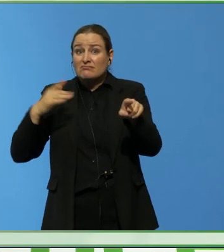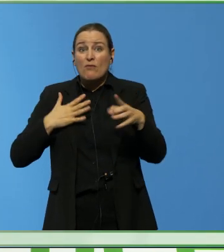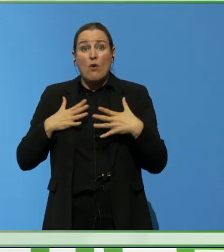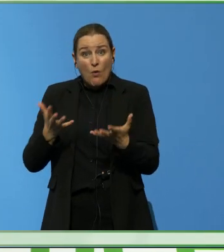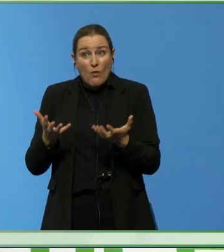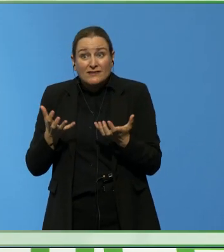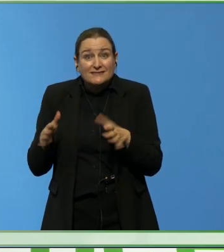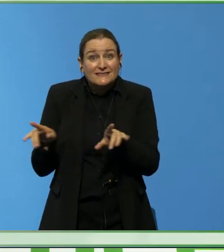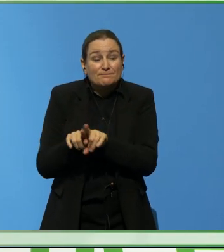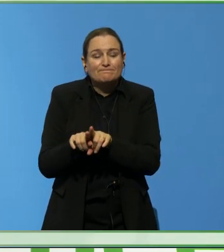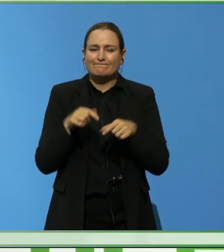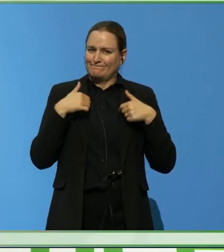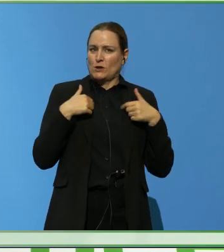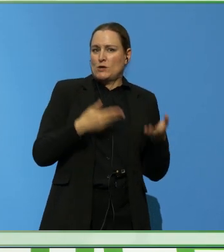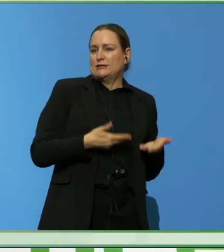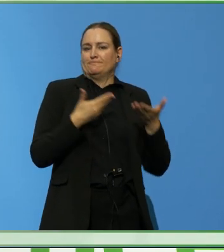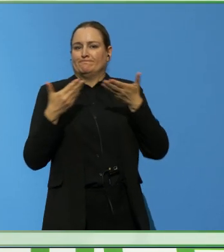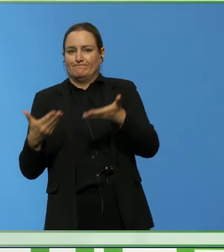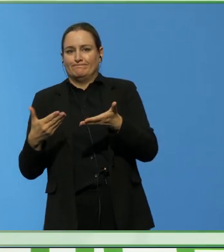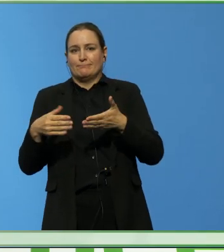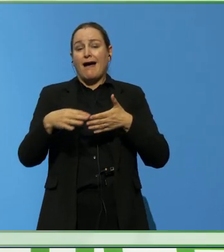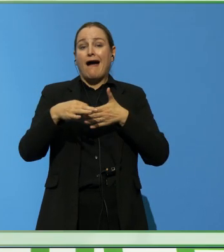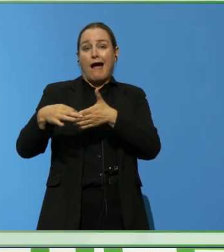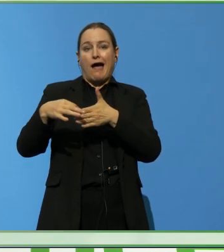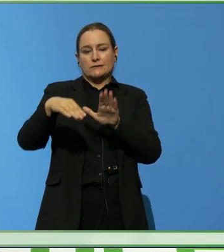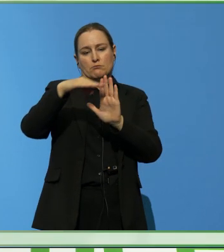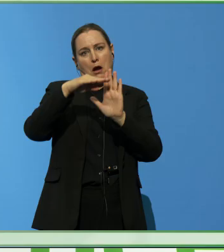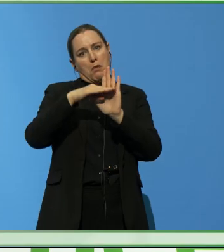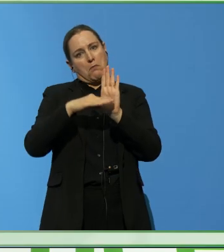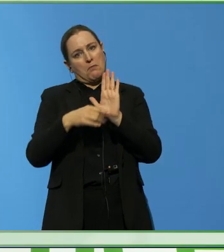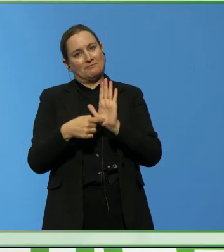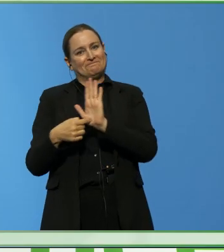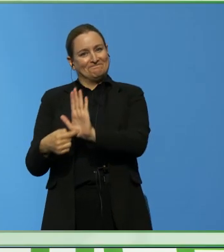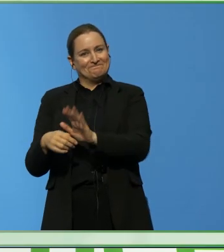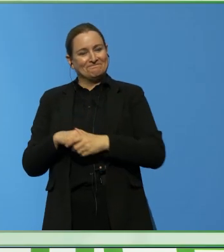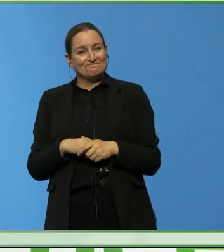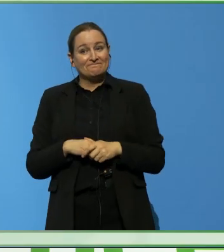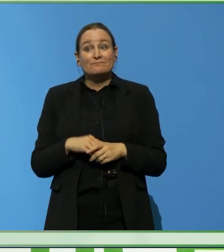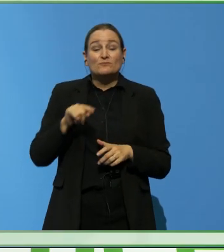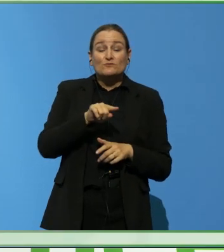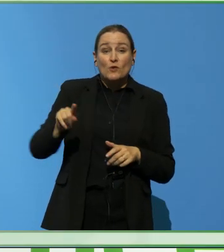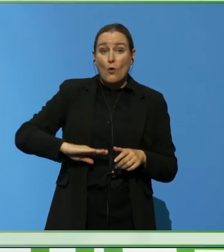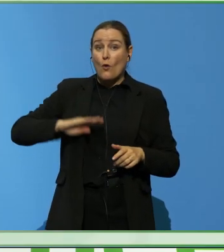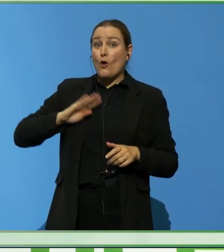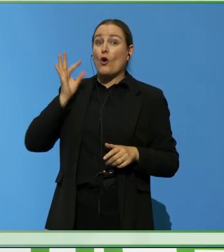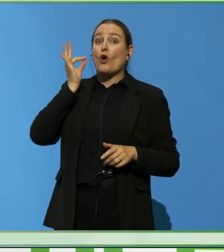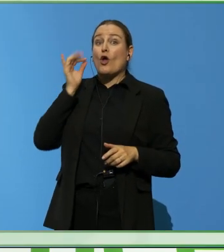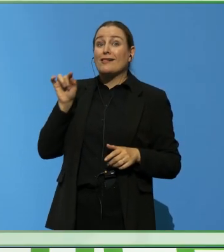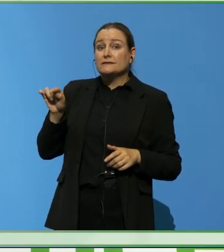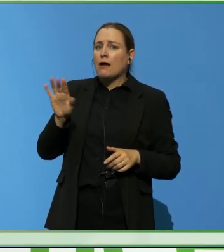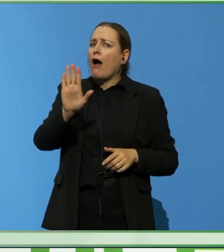and ensure that girls with disabilities, as well as boys, are included along the stages of